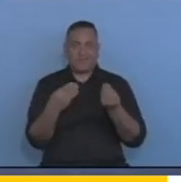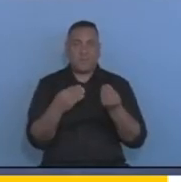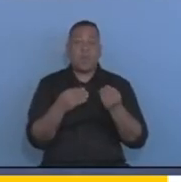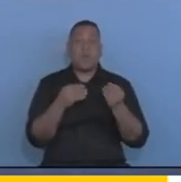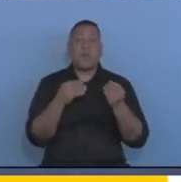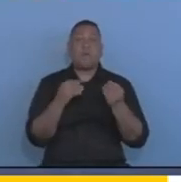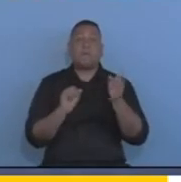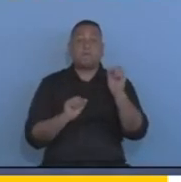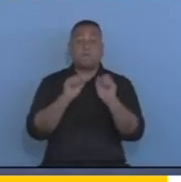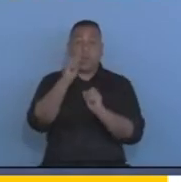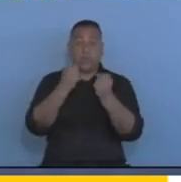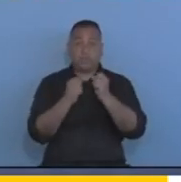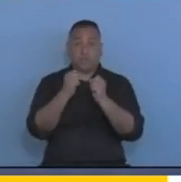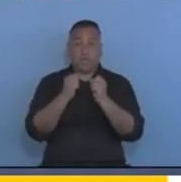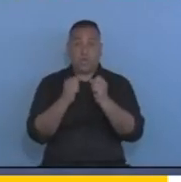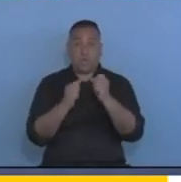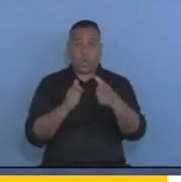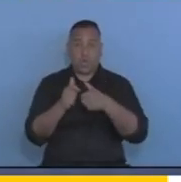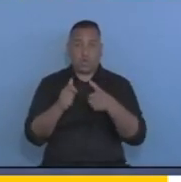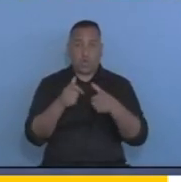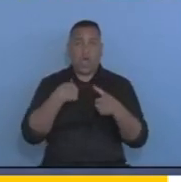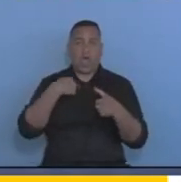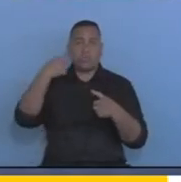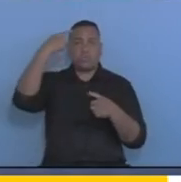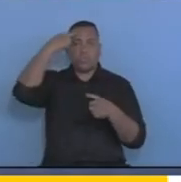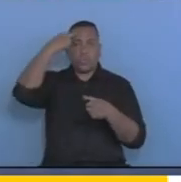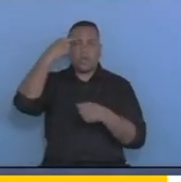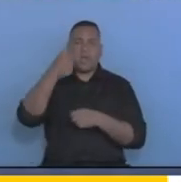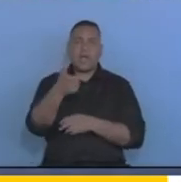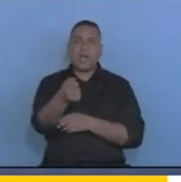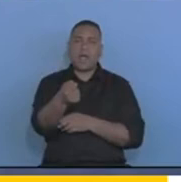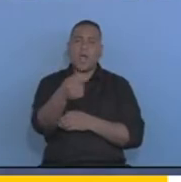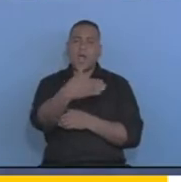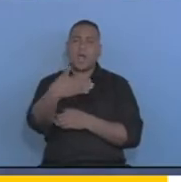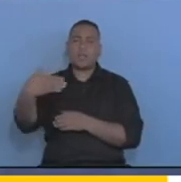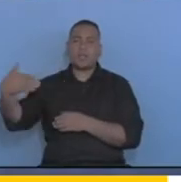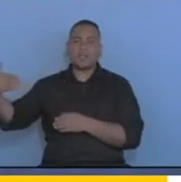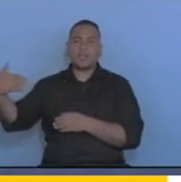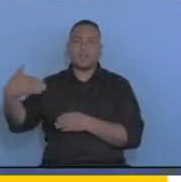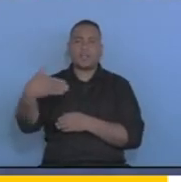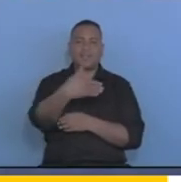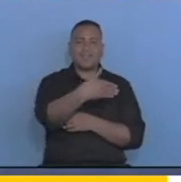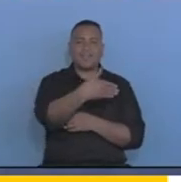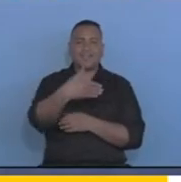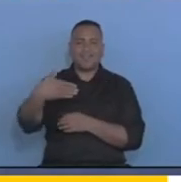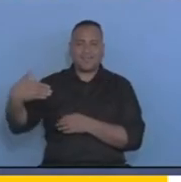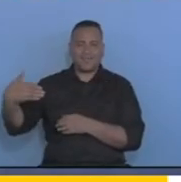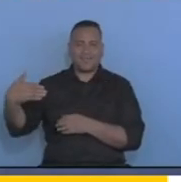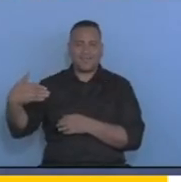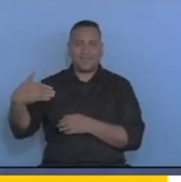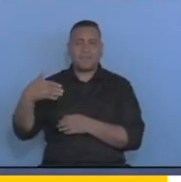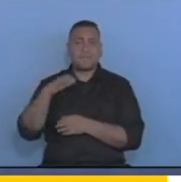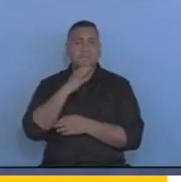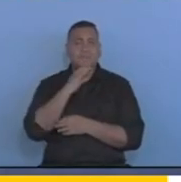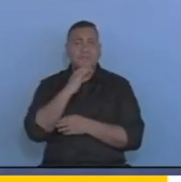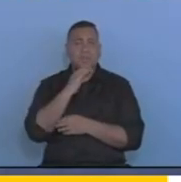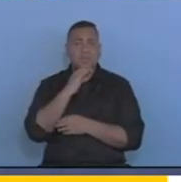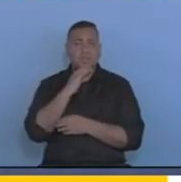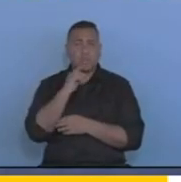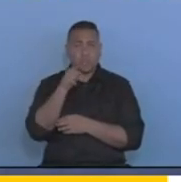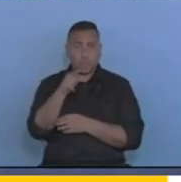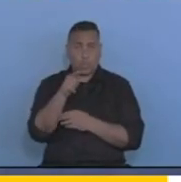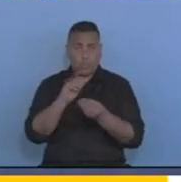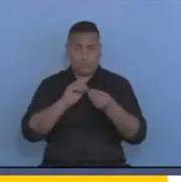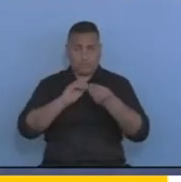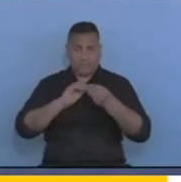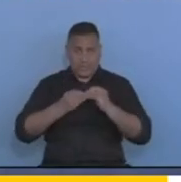gate. Yeah, you see, I've got that one. So you and Bradley basically would work one-on-one. Yeah. You'll do the gadget for him to be able to work the remote. Yeah, that's